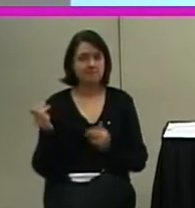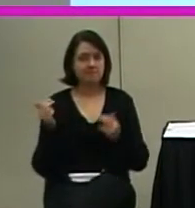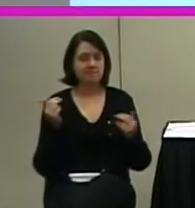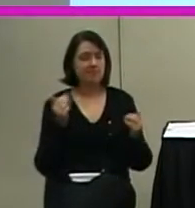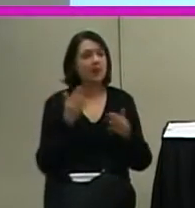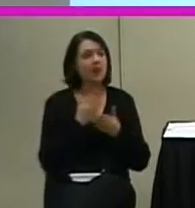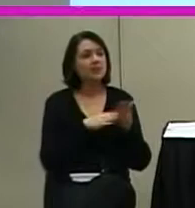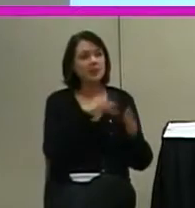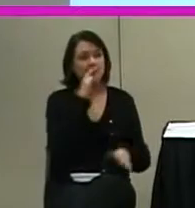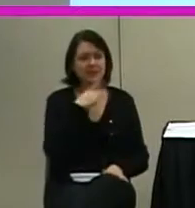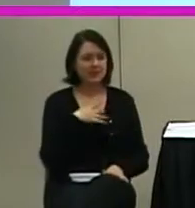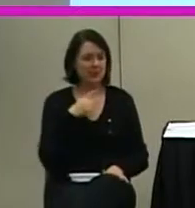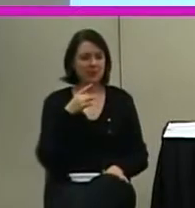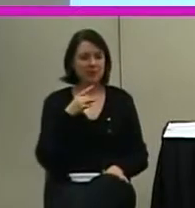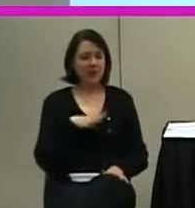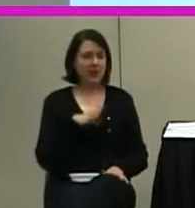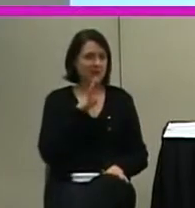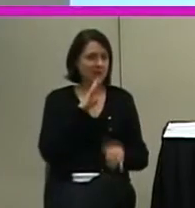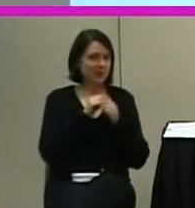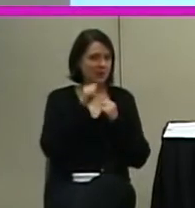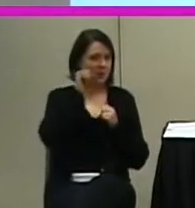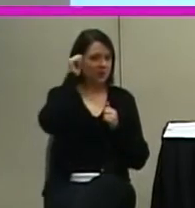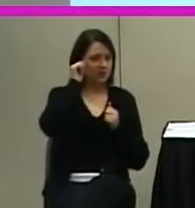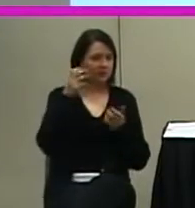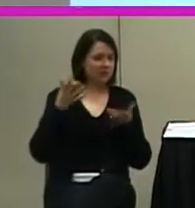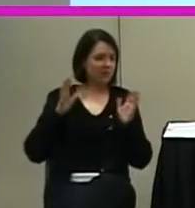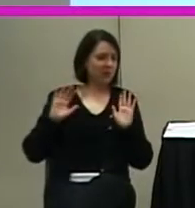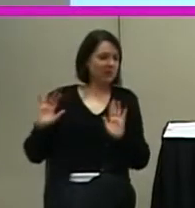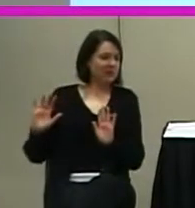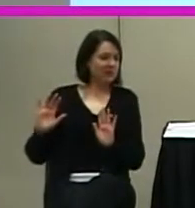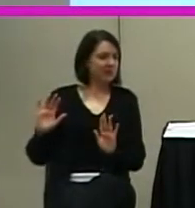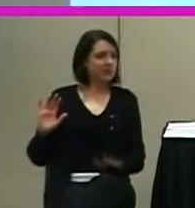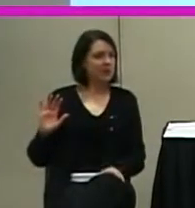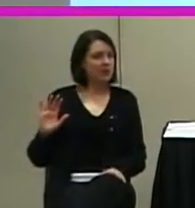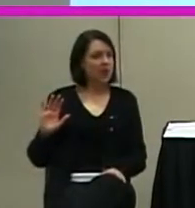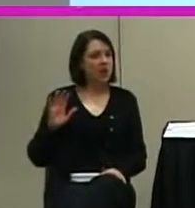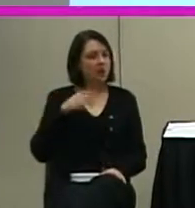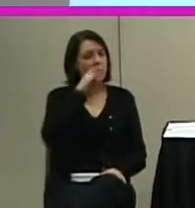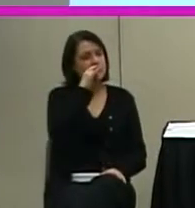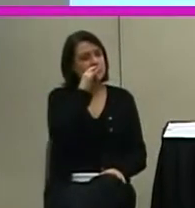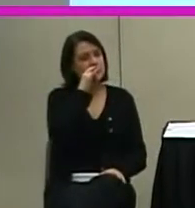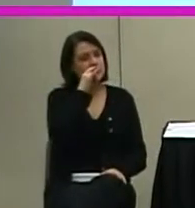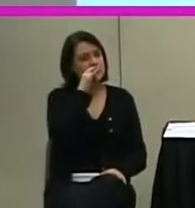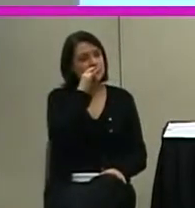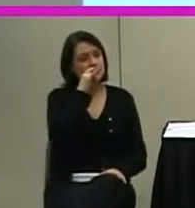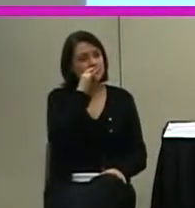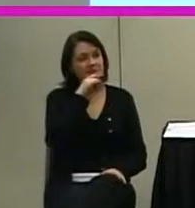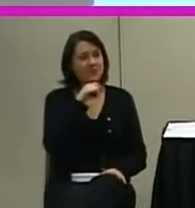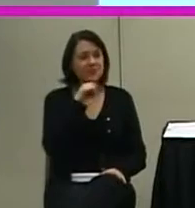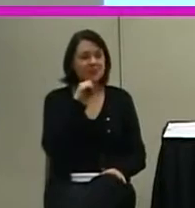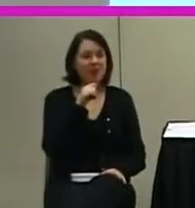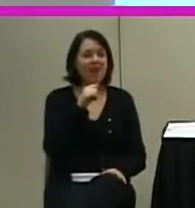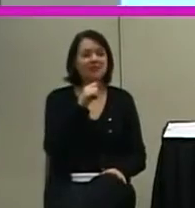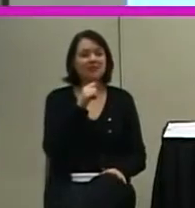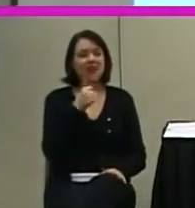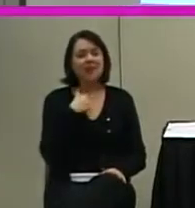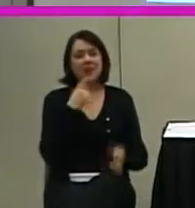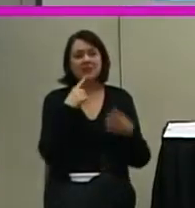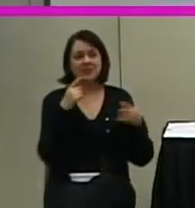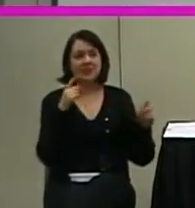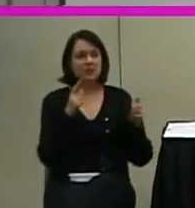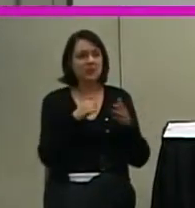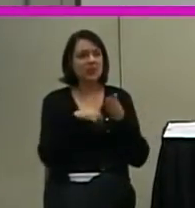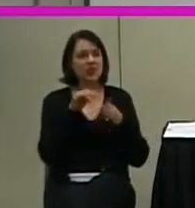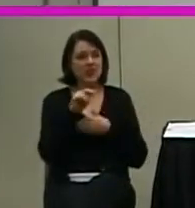There are kids that do not like talking to adults and don't want anything to do with adults, and those kids don't work as well with check-in,